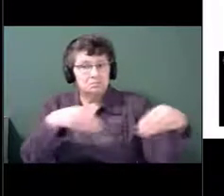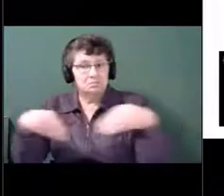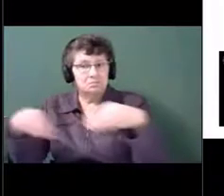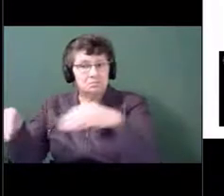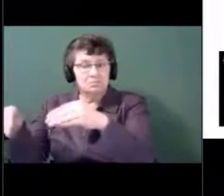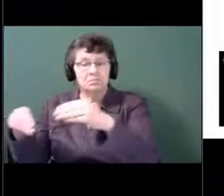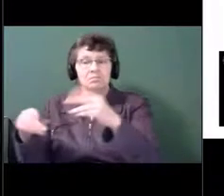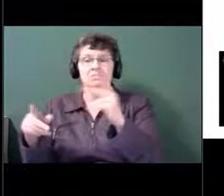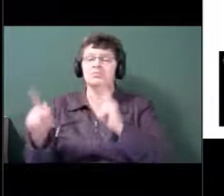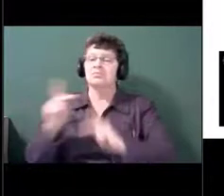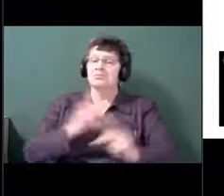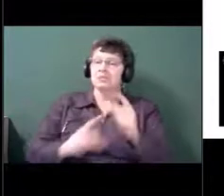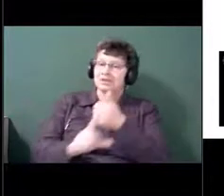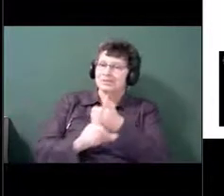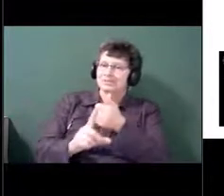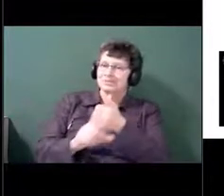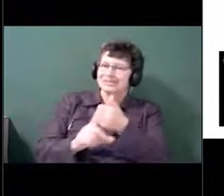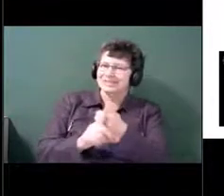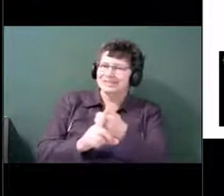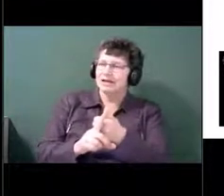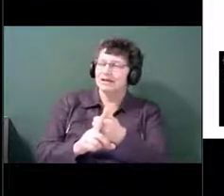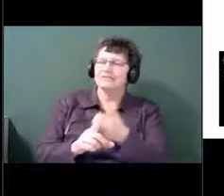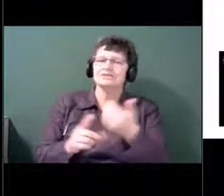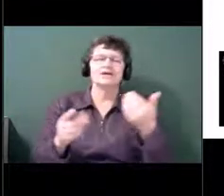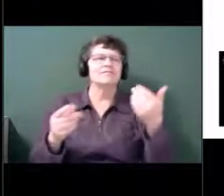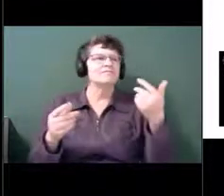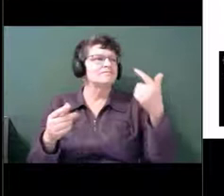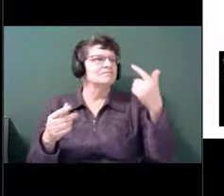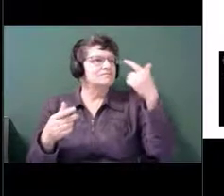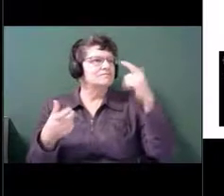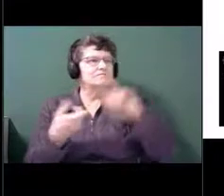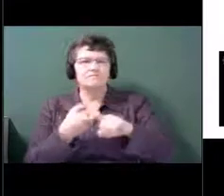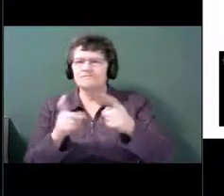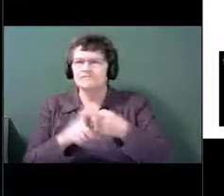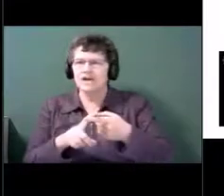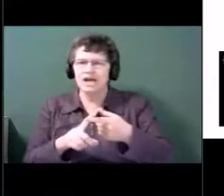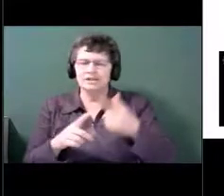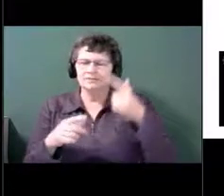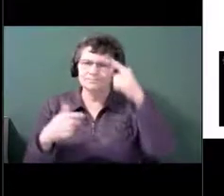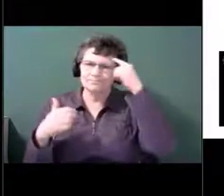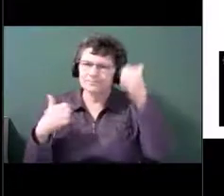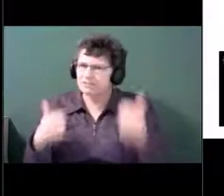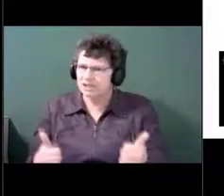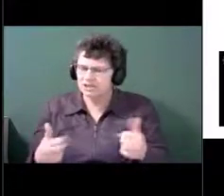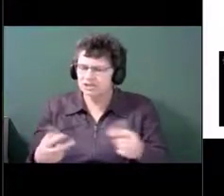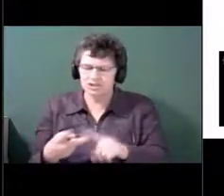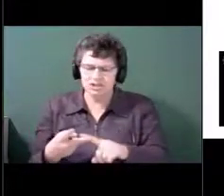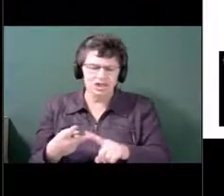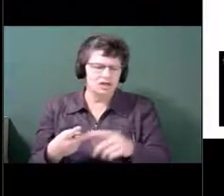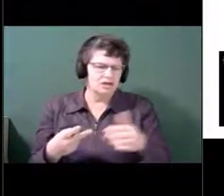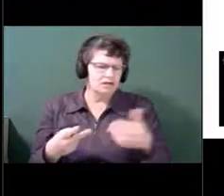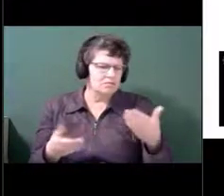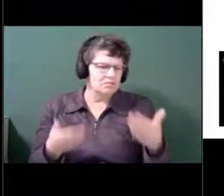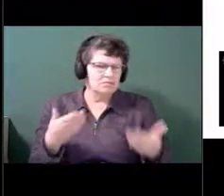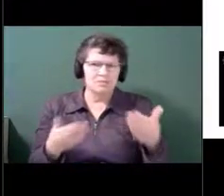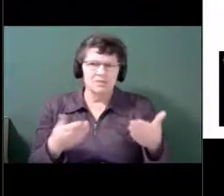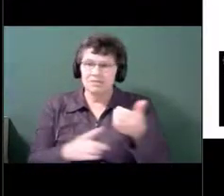they may be getting dementia or their parent has and they want to understand more. And so I'm really